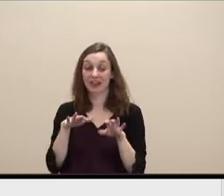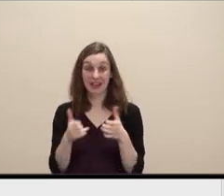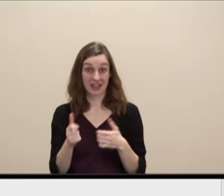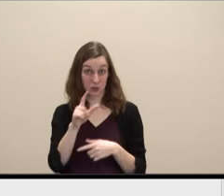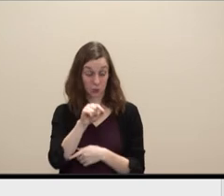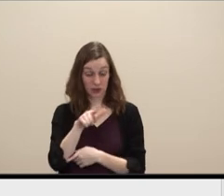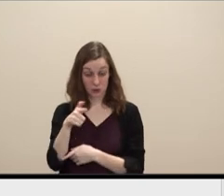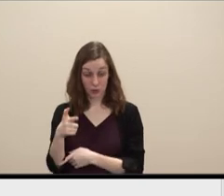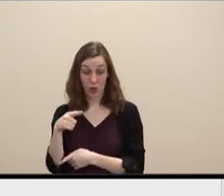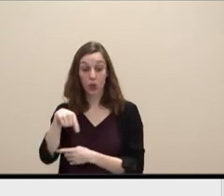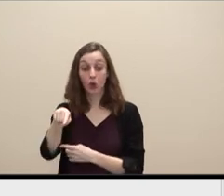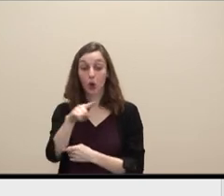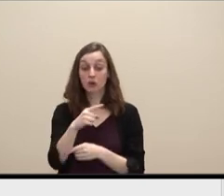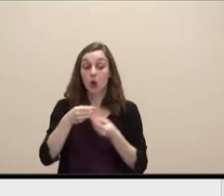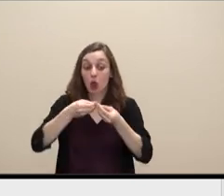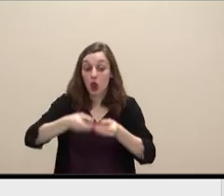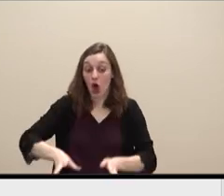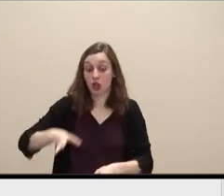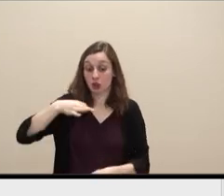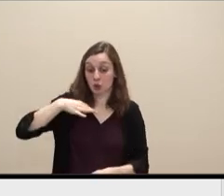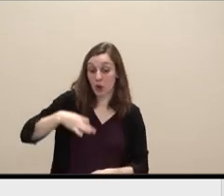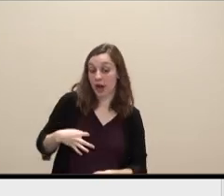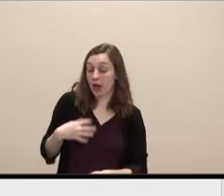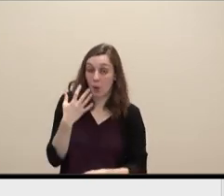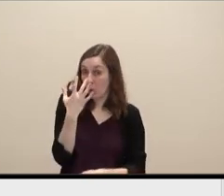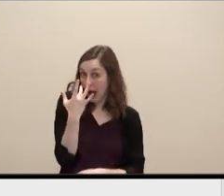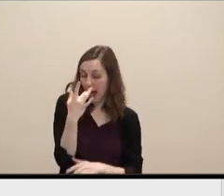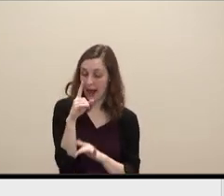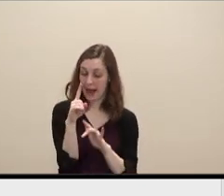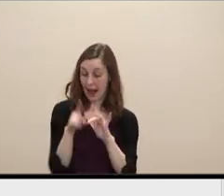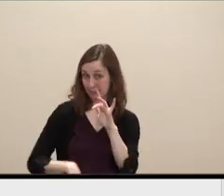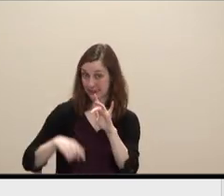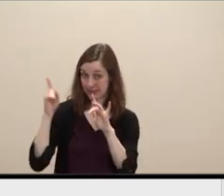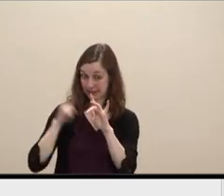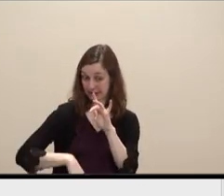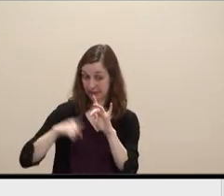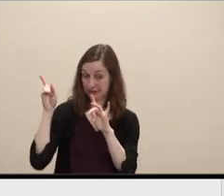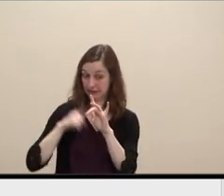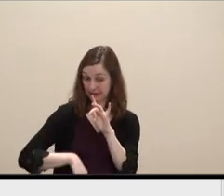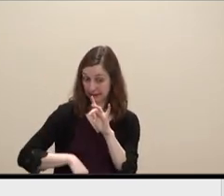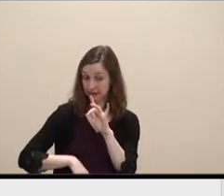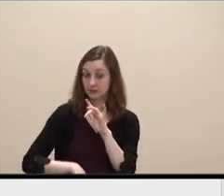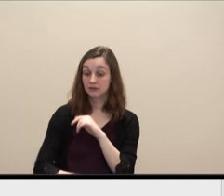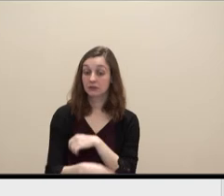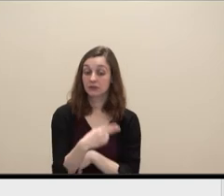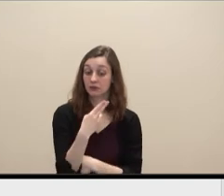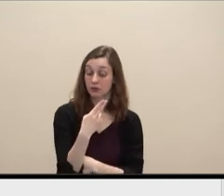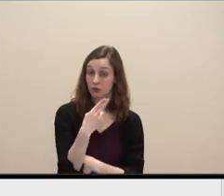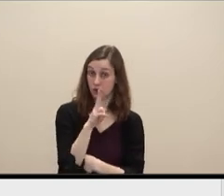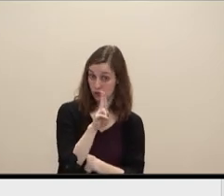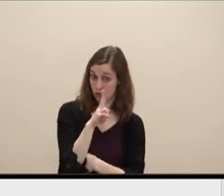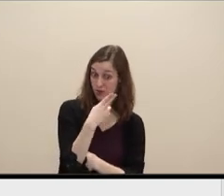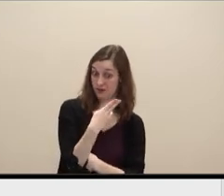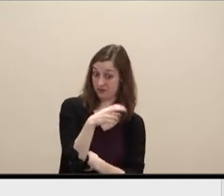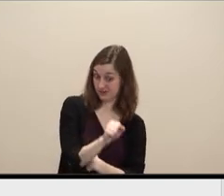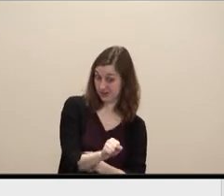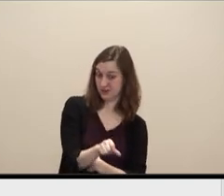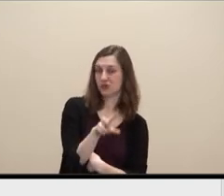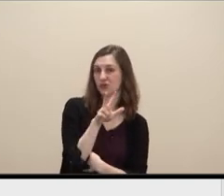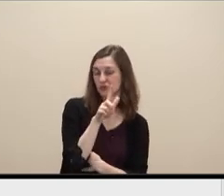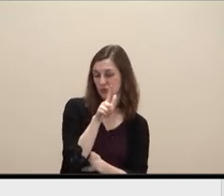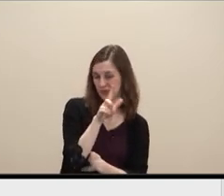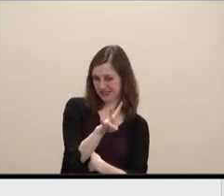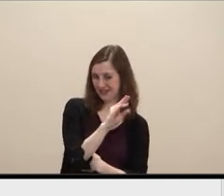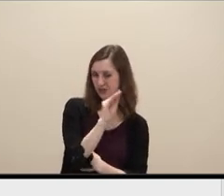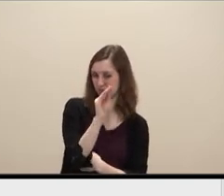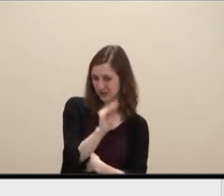2021, those who lost credit purely due to attendance. So at university, that was 27% of the kids, and at Waco, I was